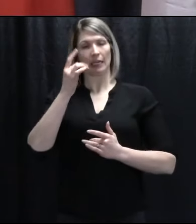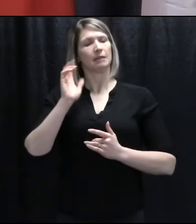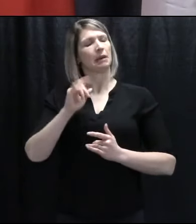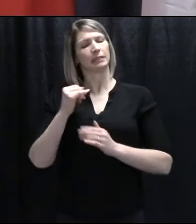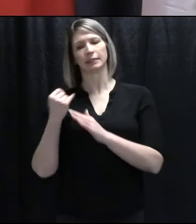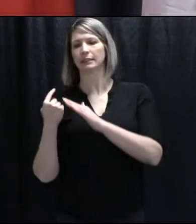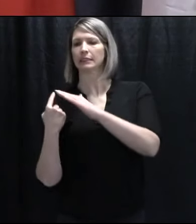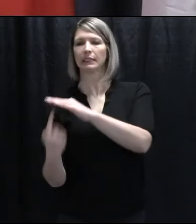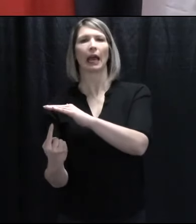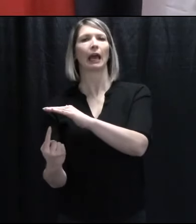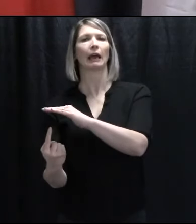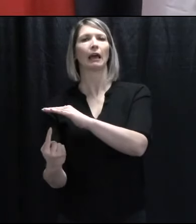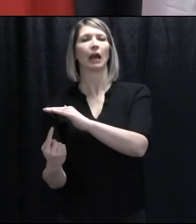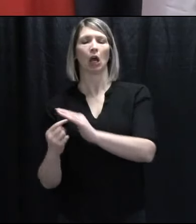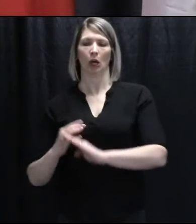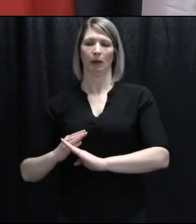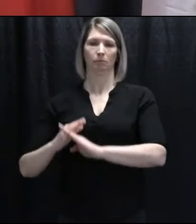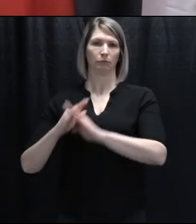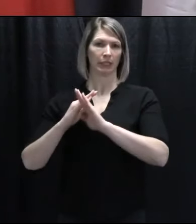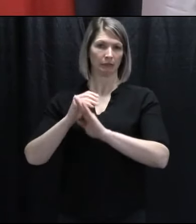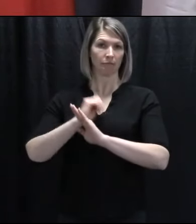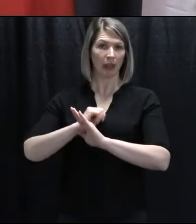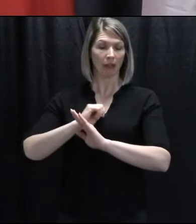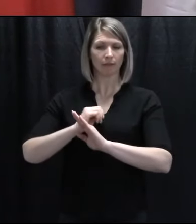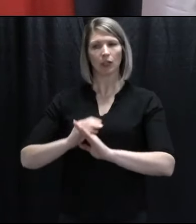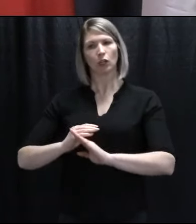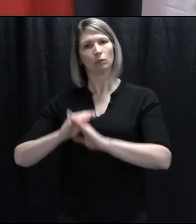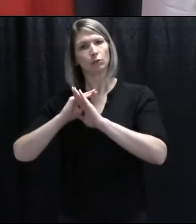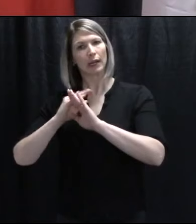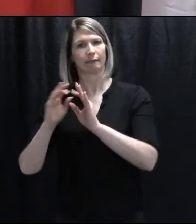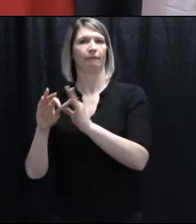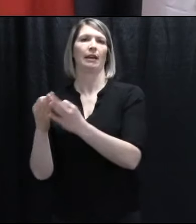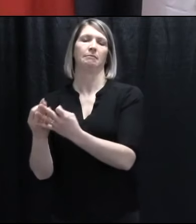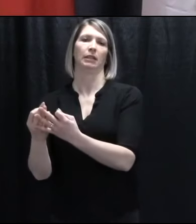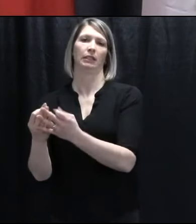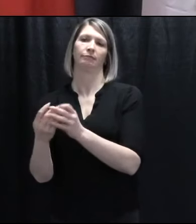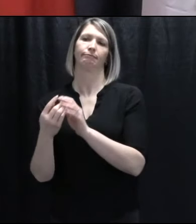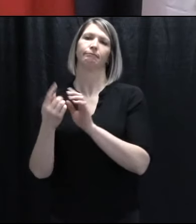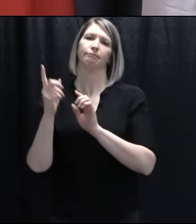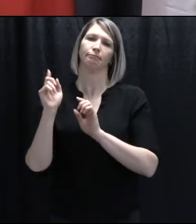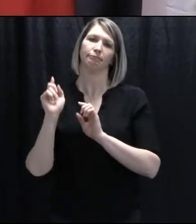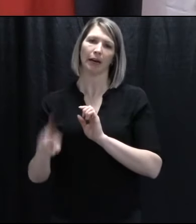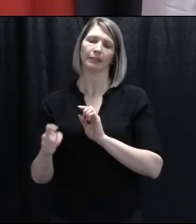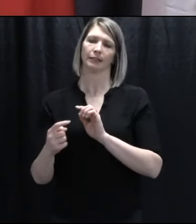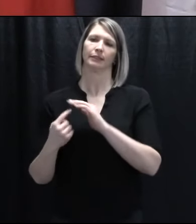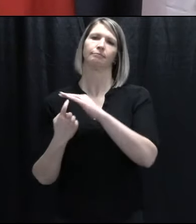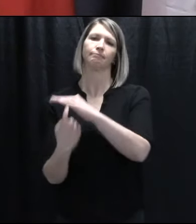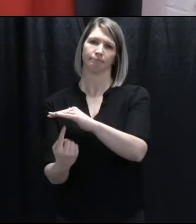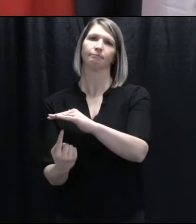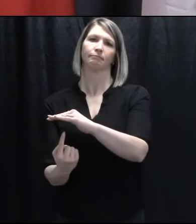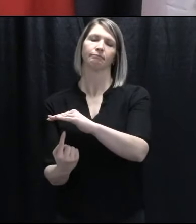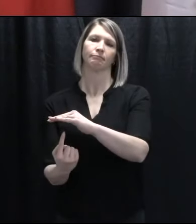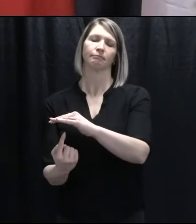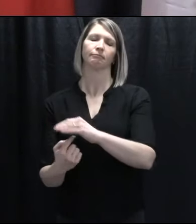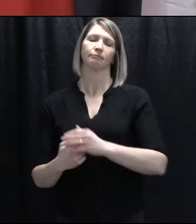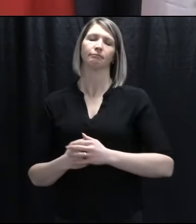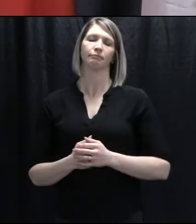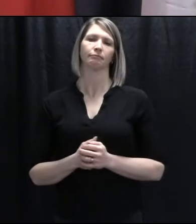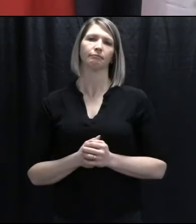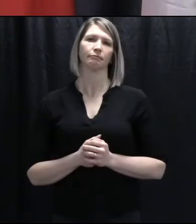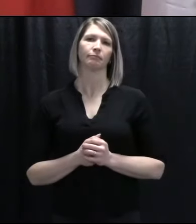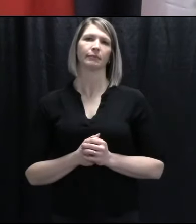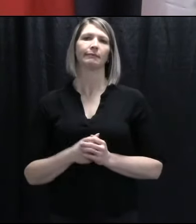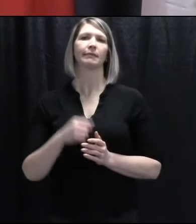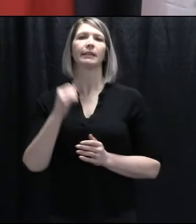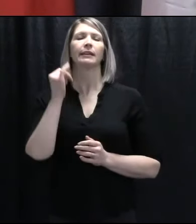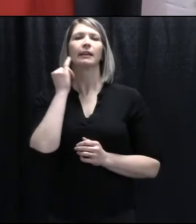and even protect yourself from your own family members as much as possible, given the confines of your own house. So, if you